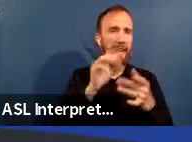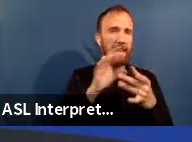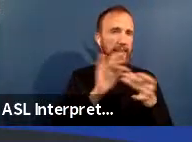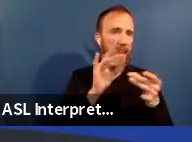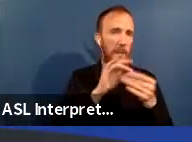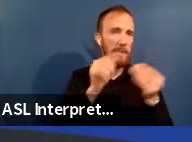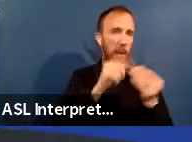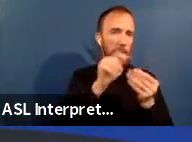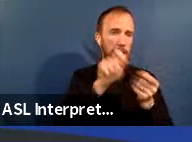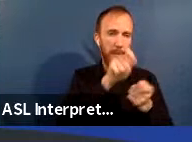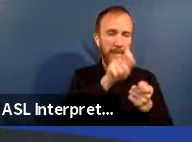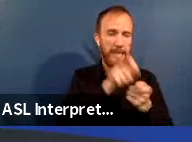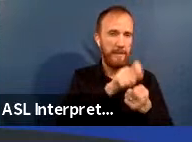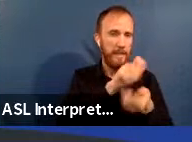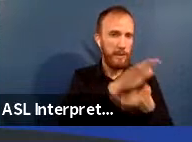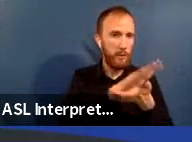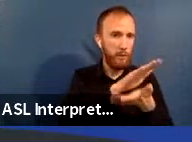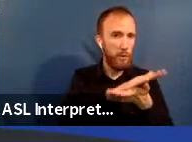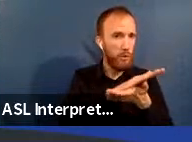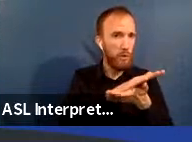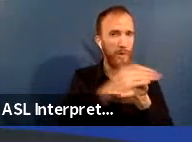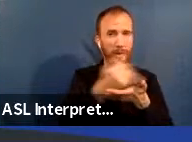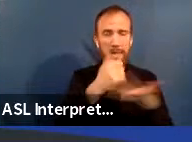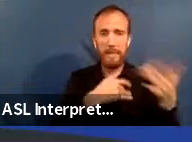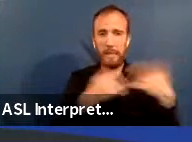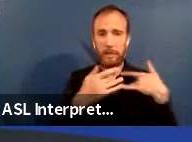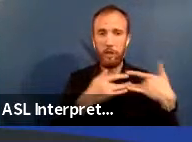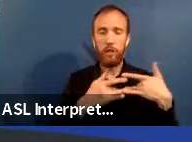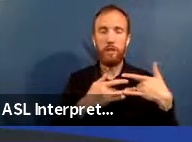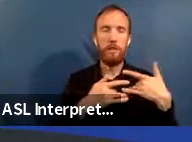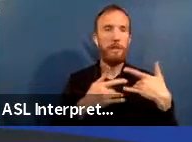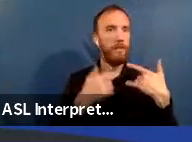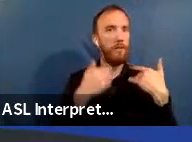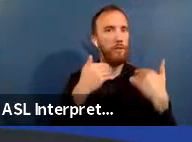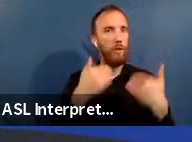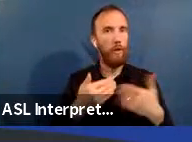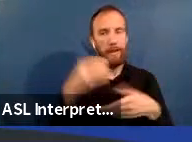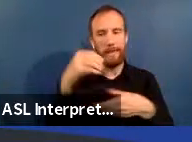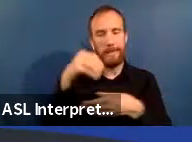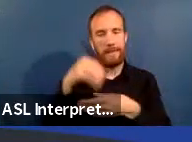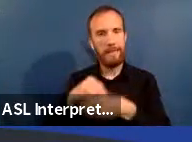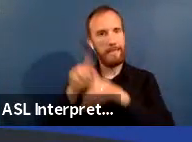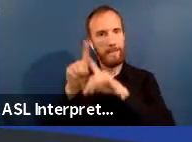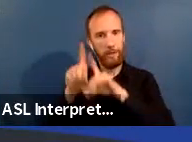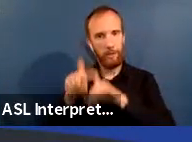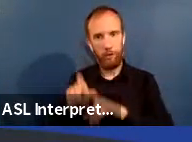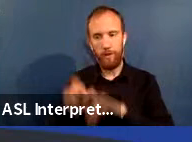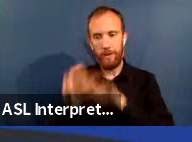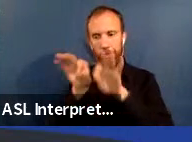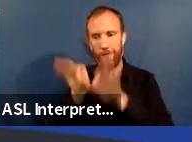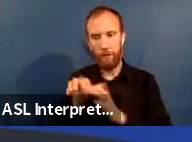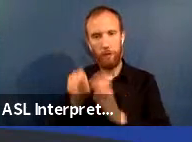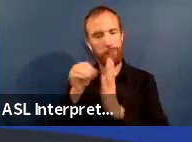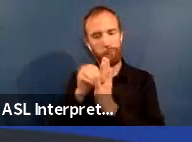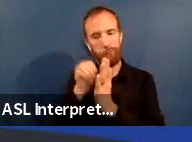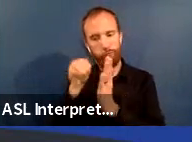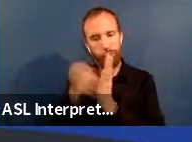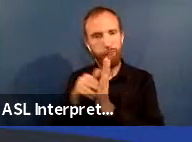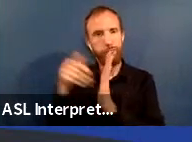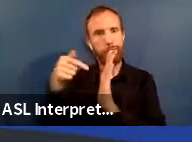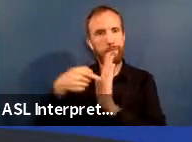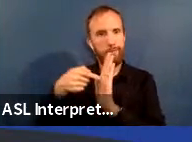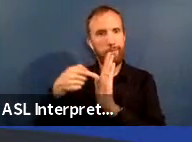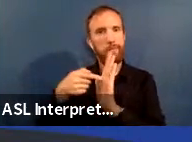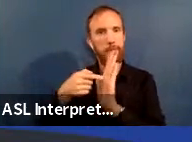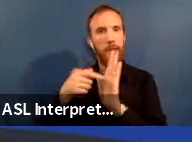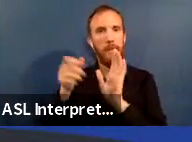please also be sure to include those in the survey, identifying the school. that will allow us to follow up with a response. So now we